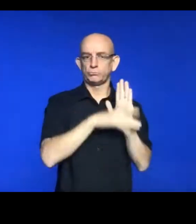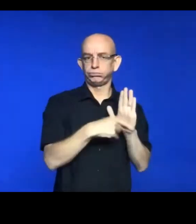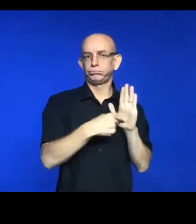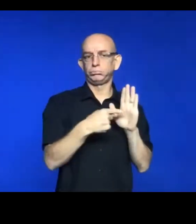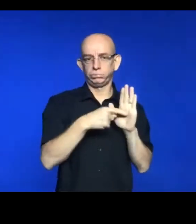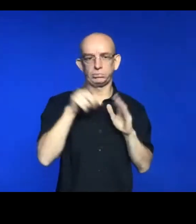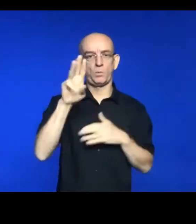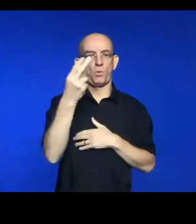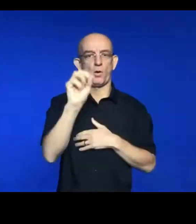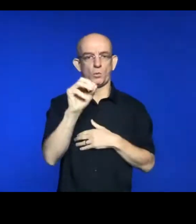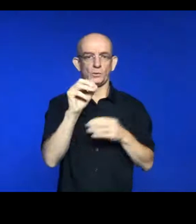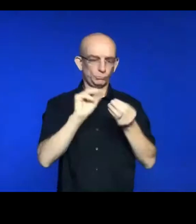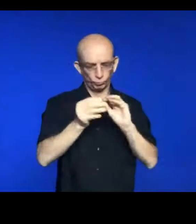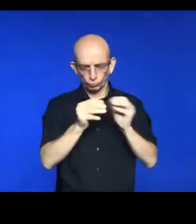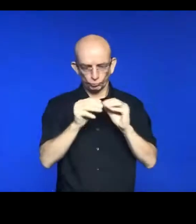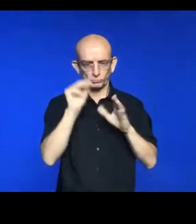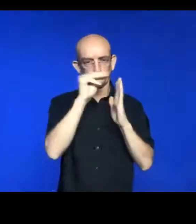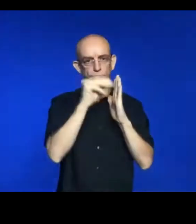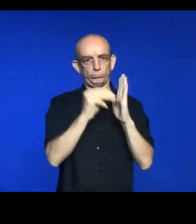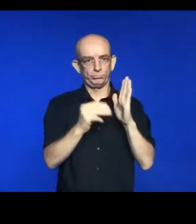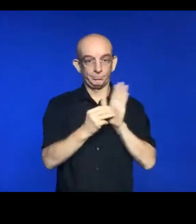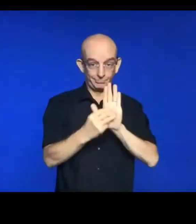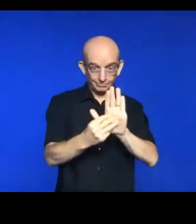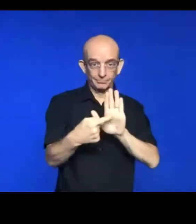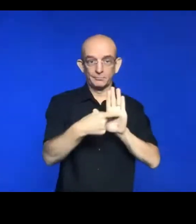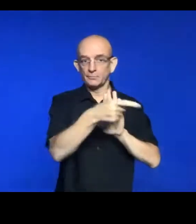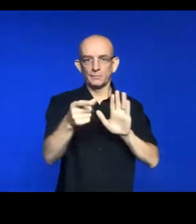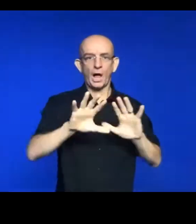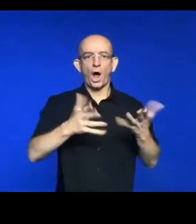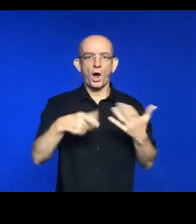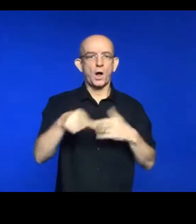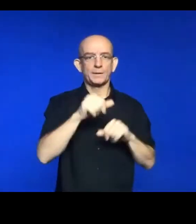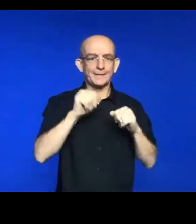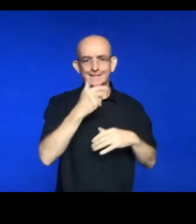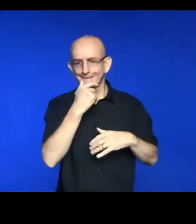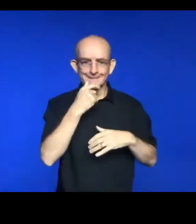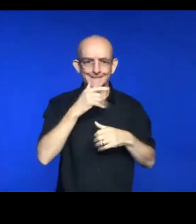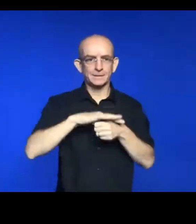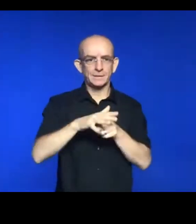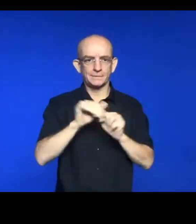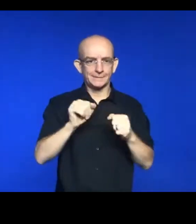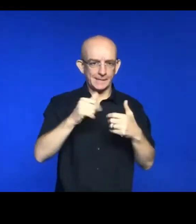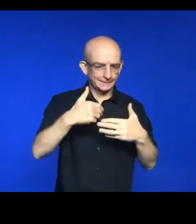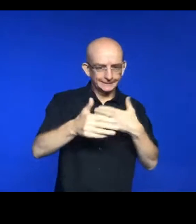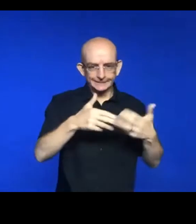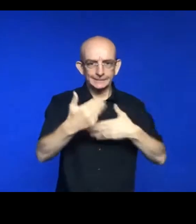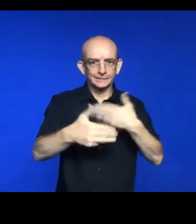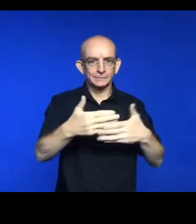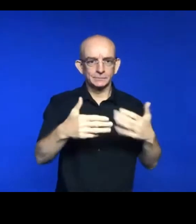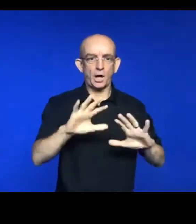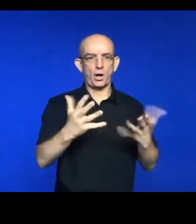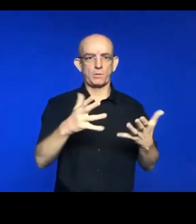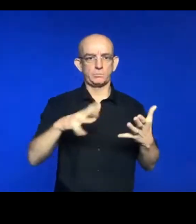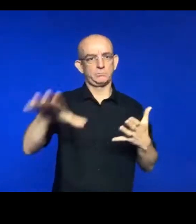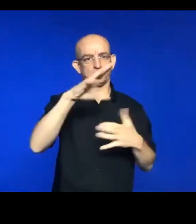on this whole government approach in terms of the response of COVID-19. And countries have